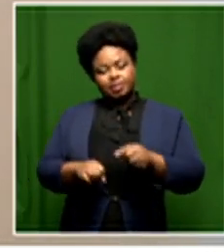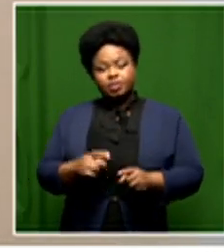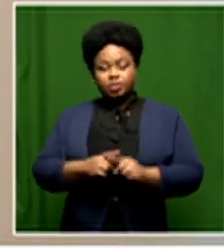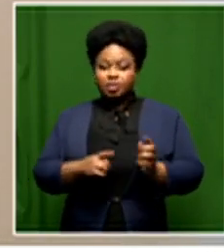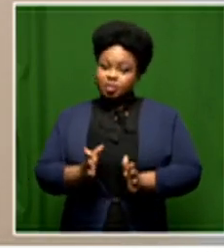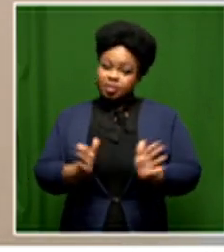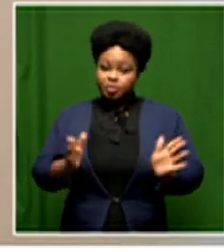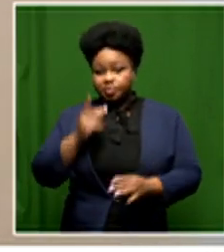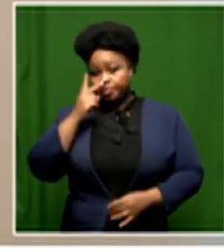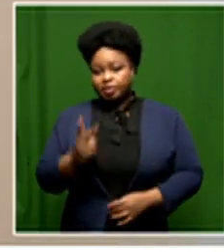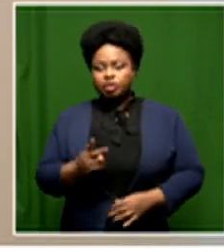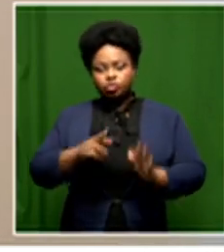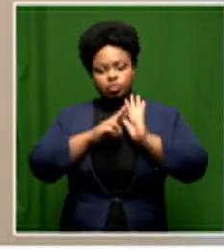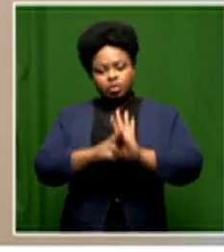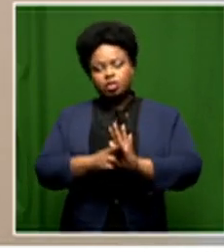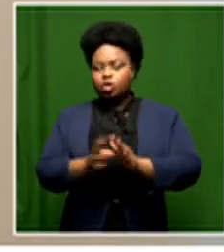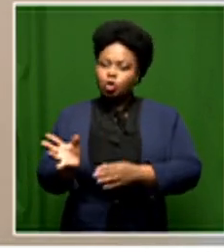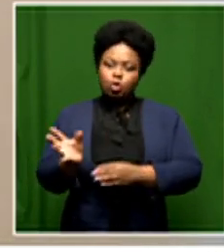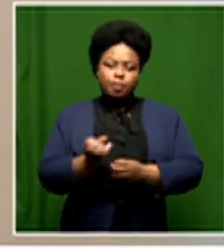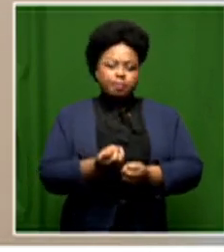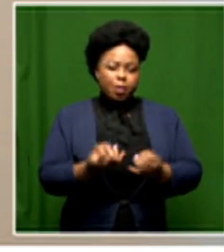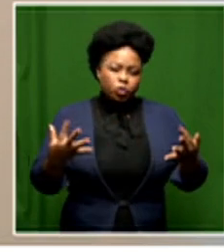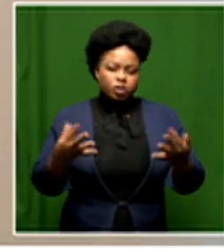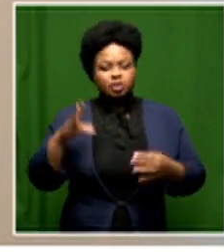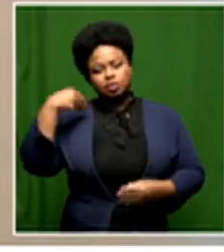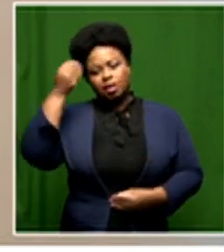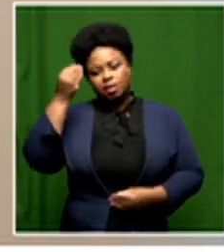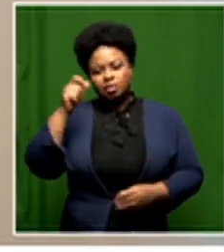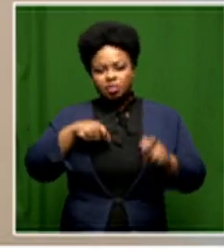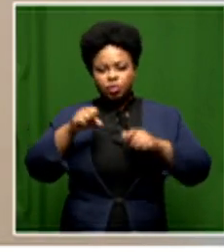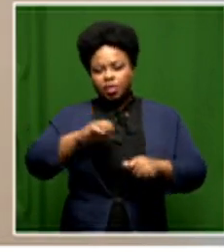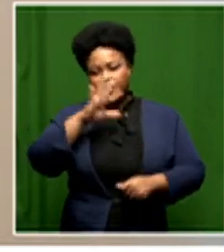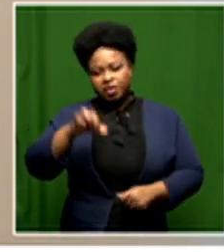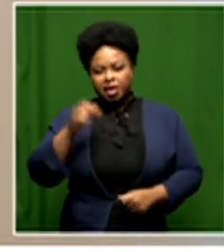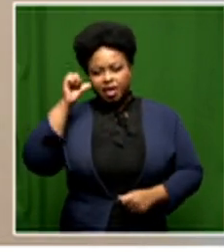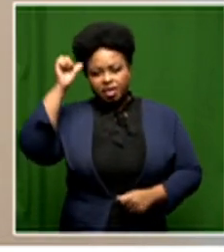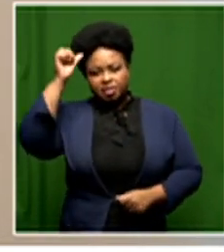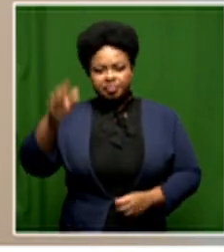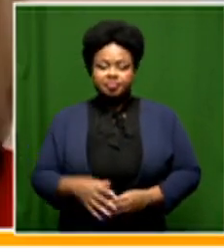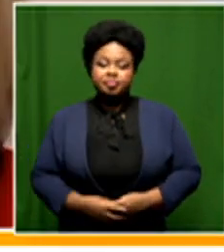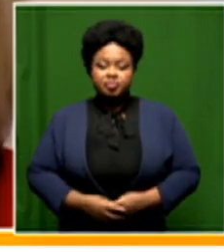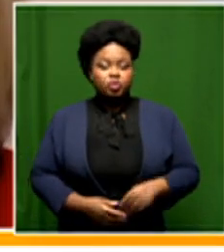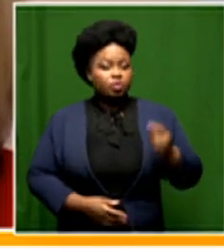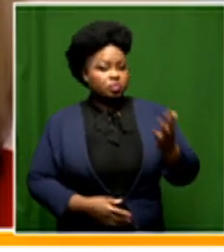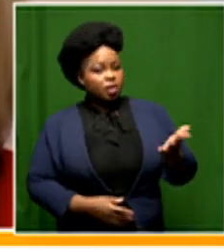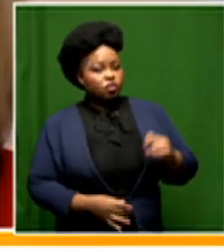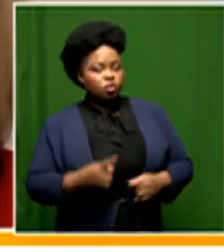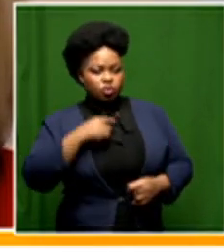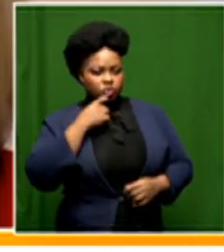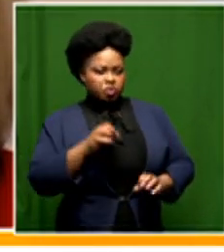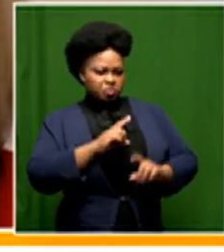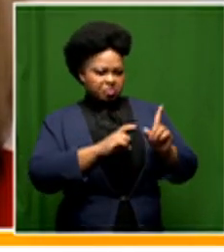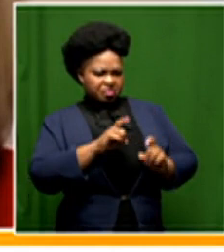broadly we can say that this represents the general view of adults in South Africa. Yeah, so your survey, basically, as we said